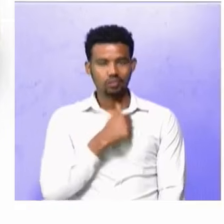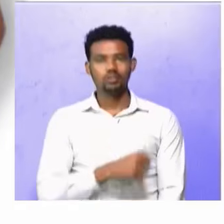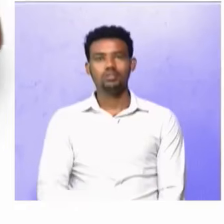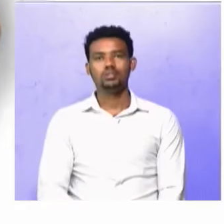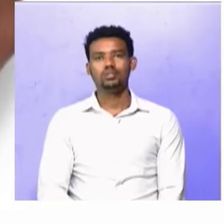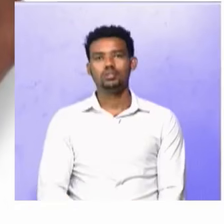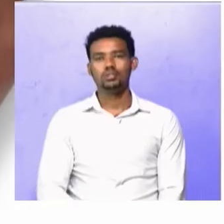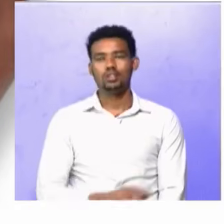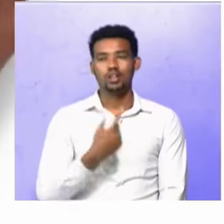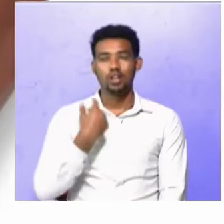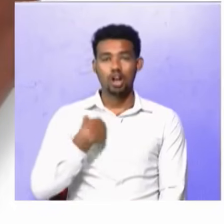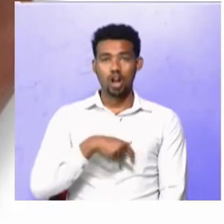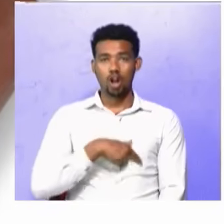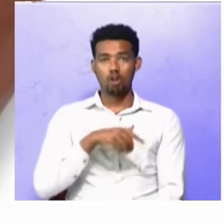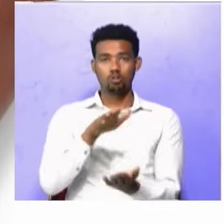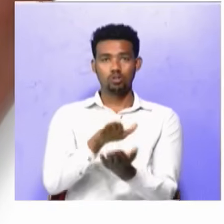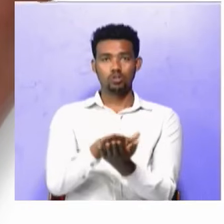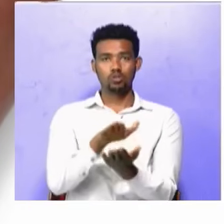in our school.